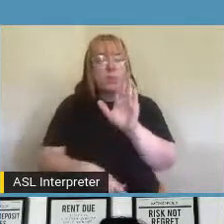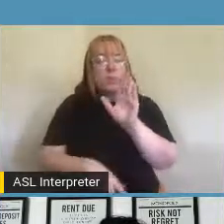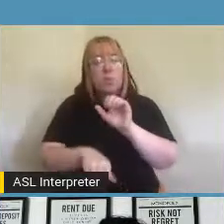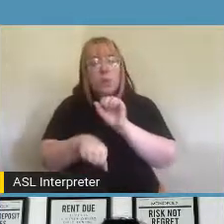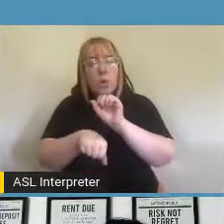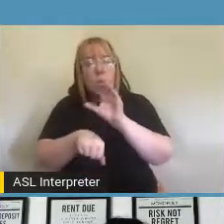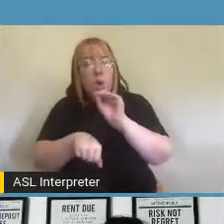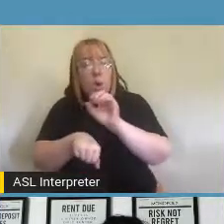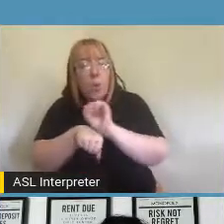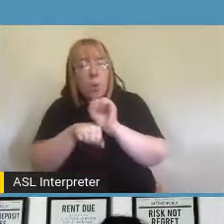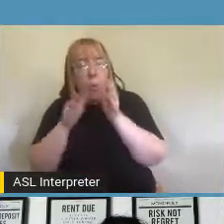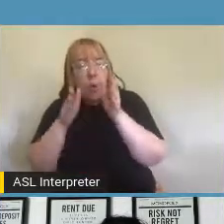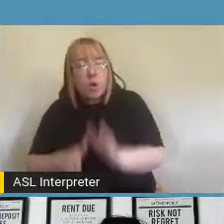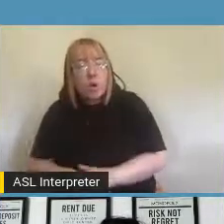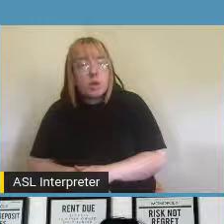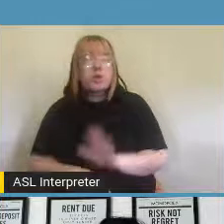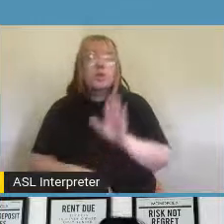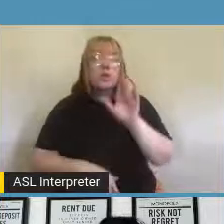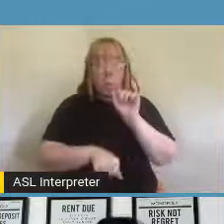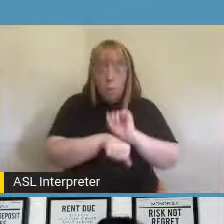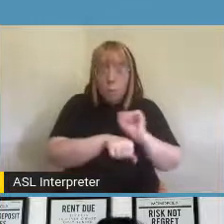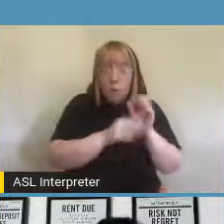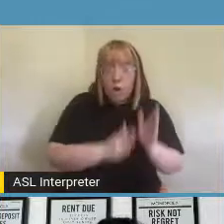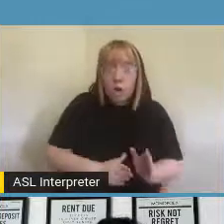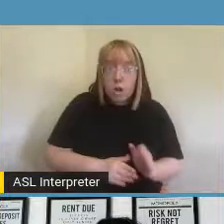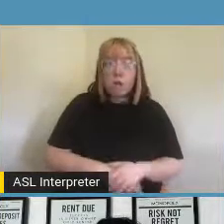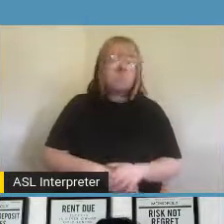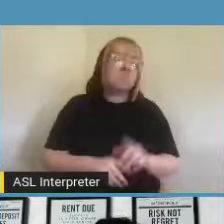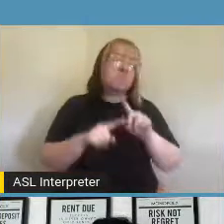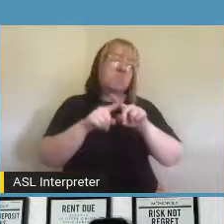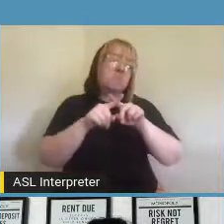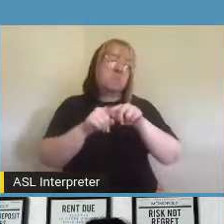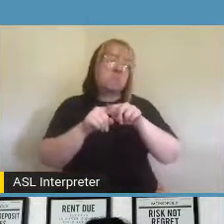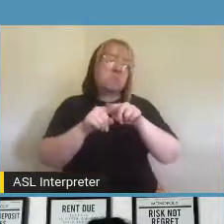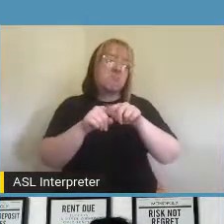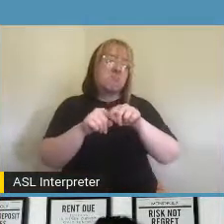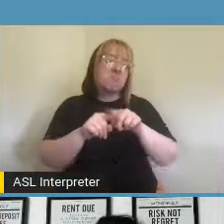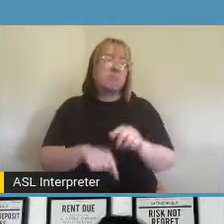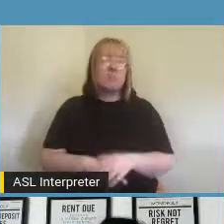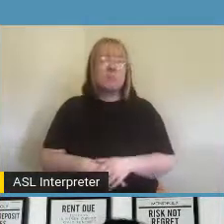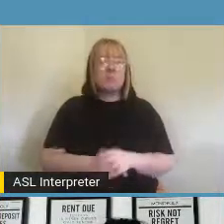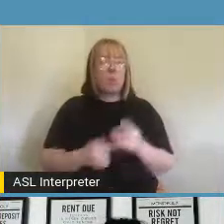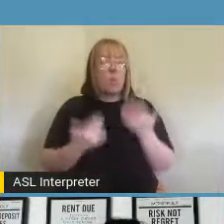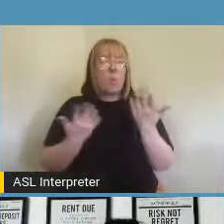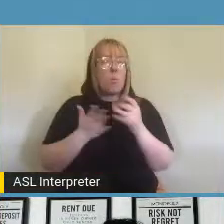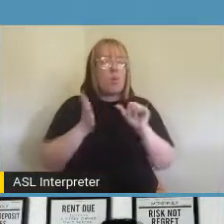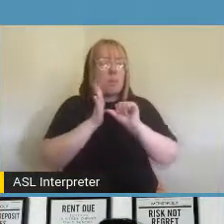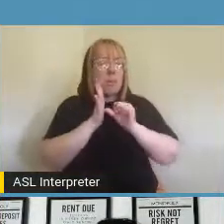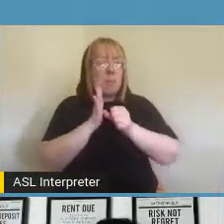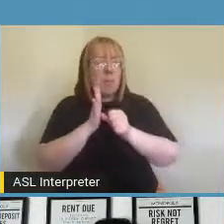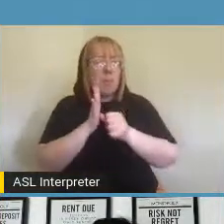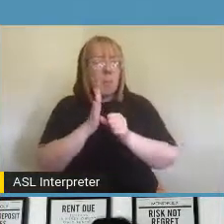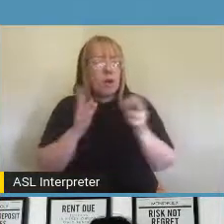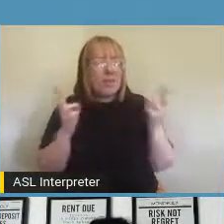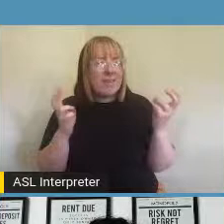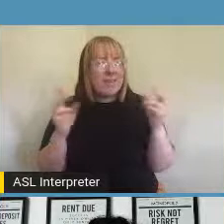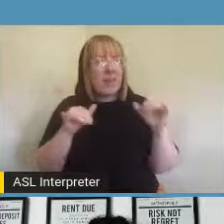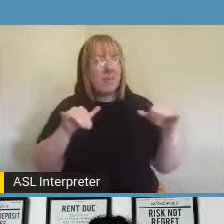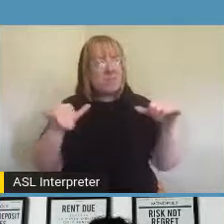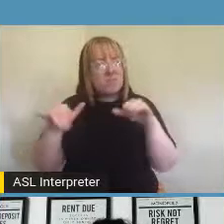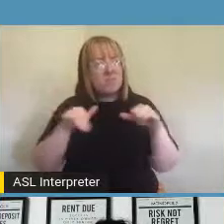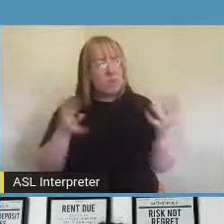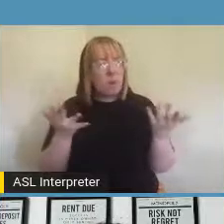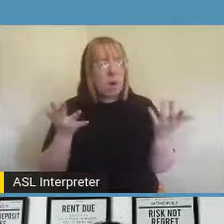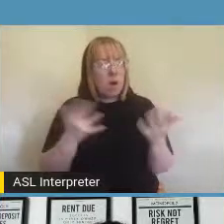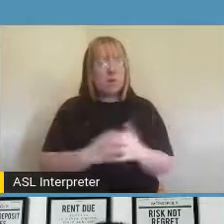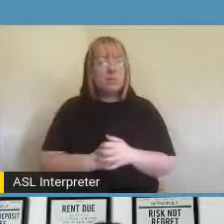help kind of crowdsource what might be some of these key themes, what might be some of the things we'd want to see and hear.